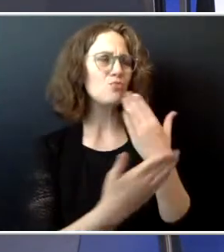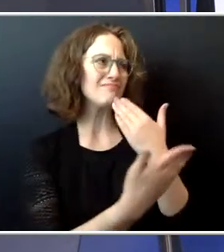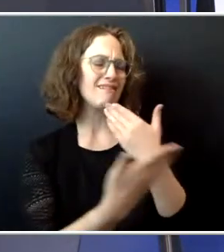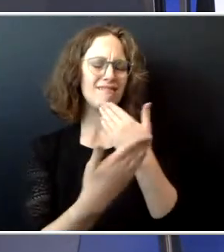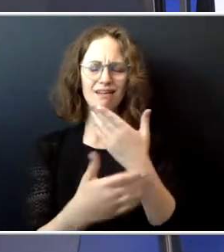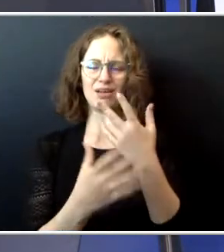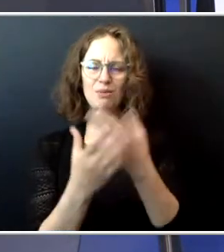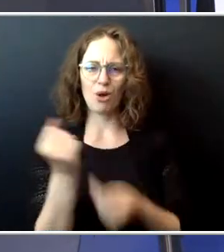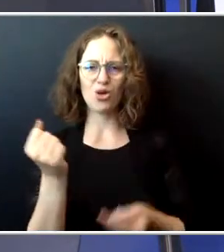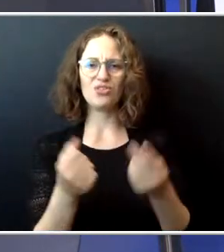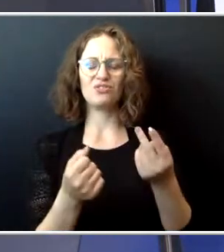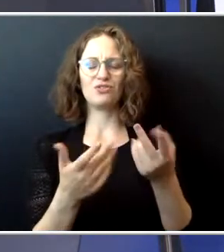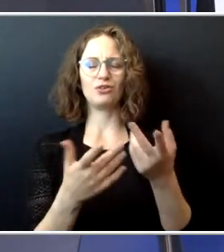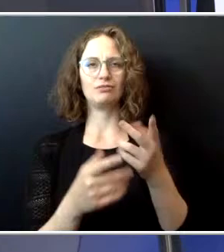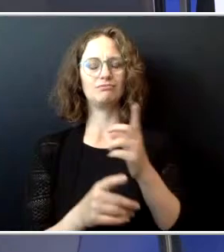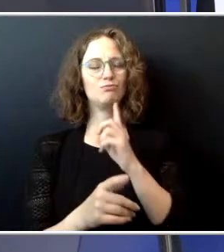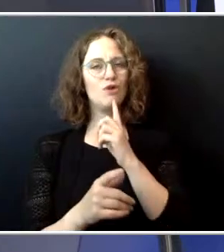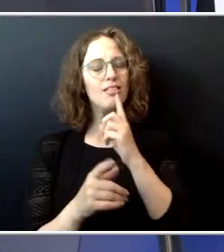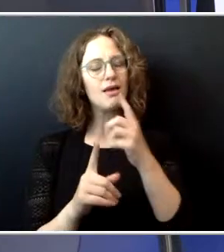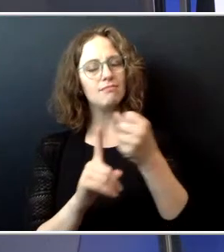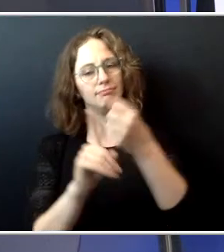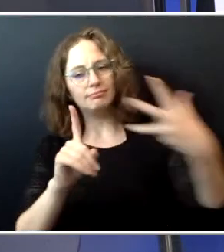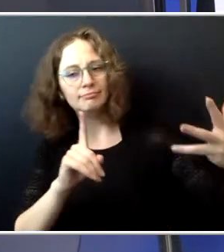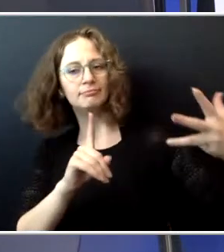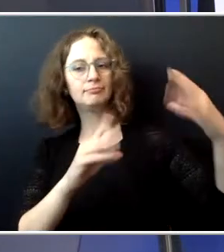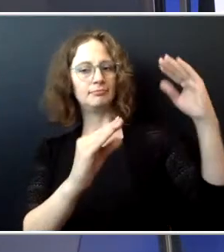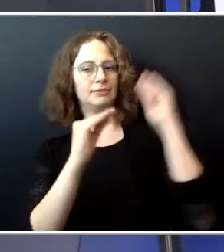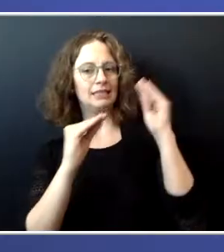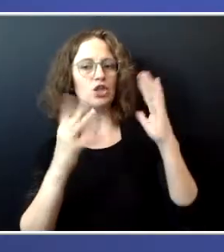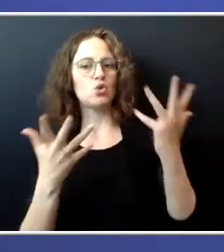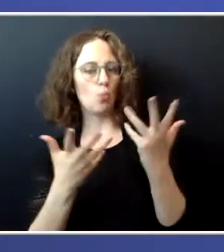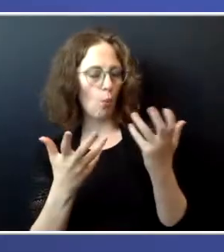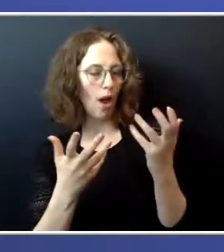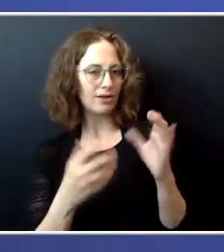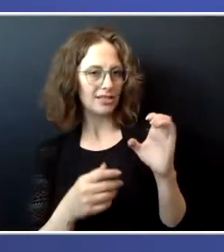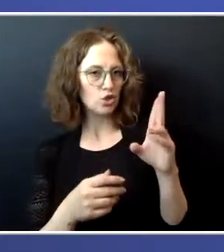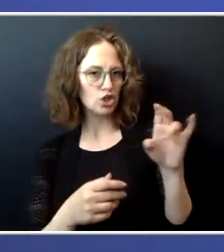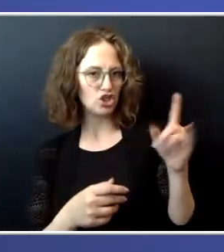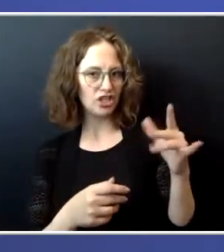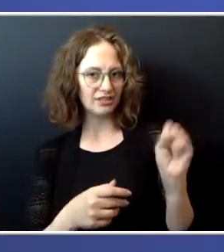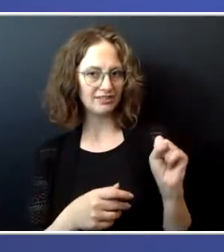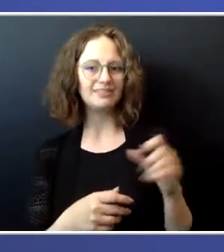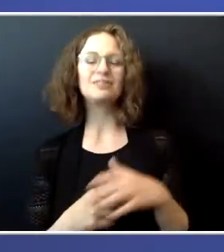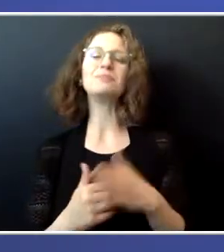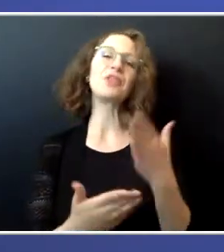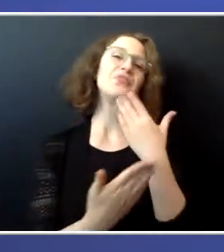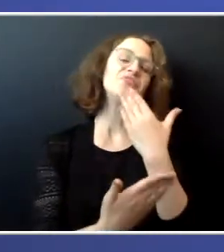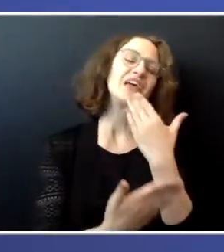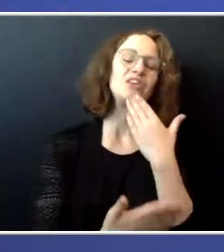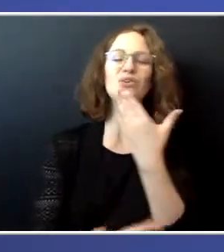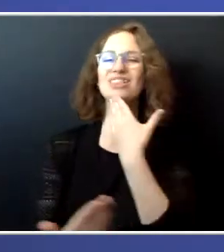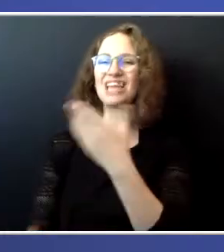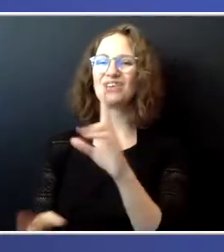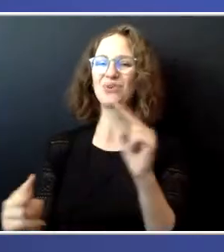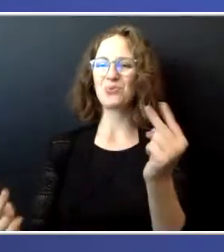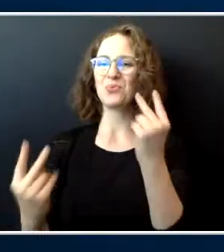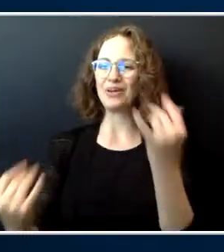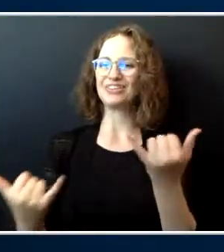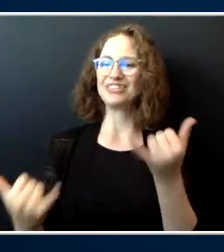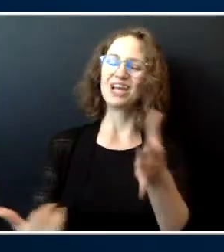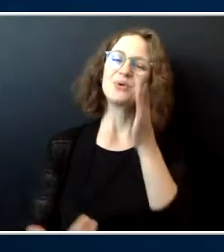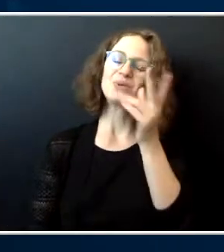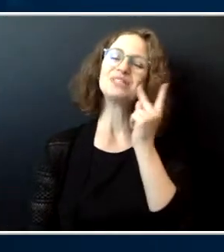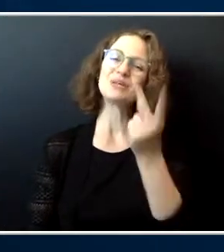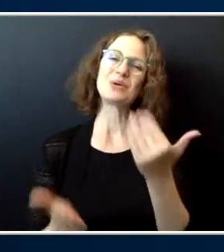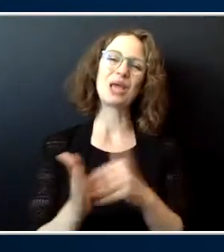on what exactly it is and where it comes from. So thank you both. Thanks to our guests. Thanks to our viewers for being with us today. We'll see you back here on Wednesday.